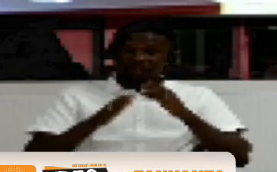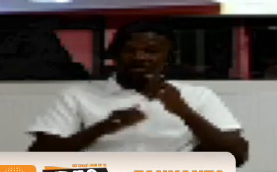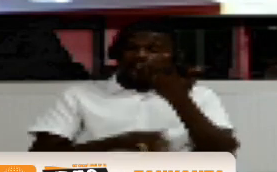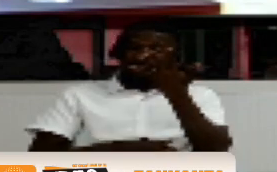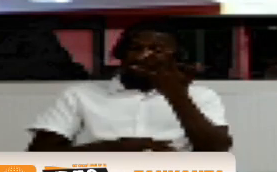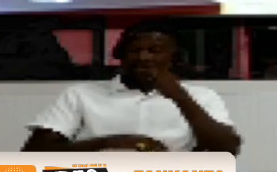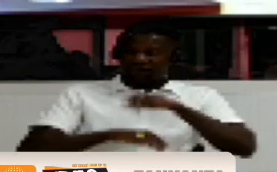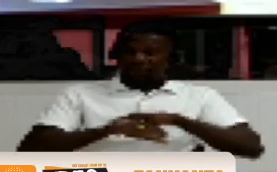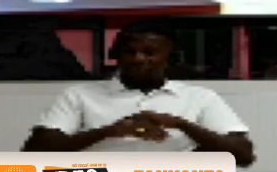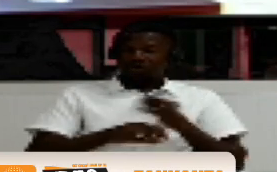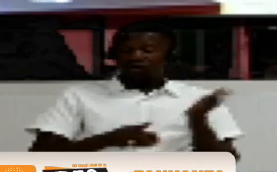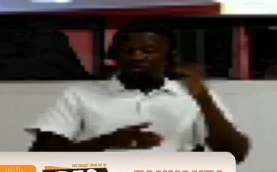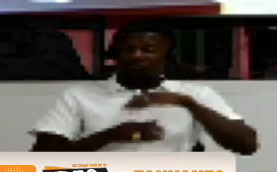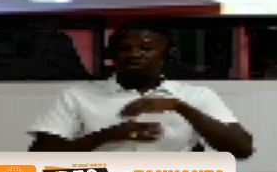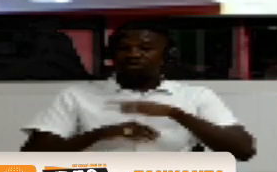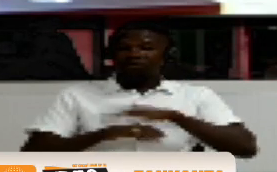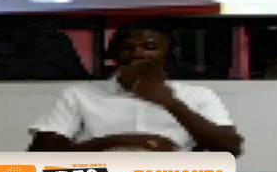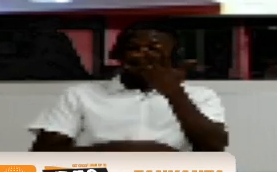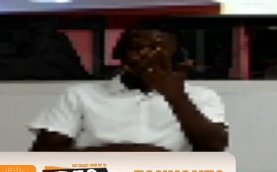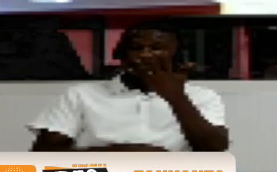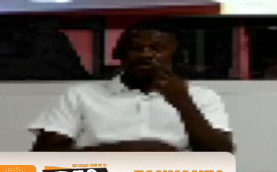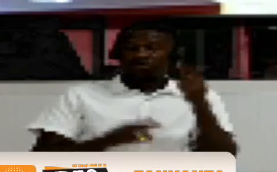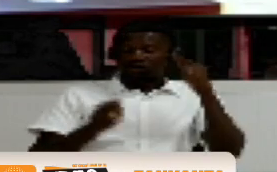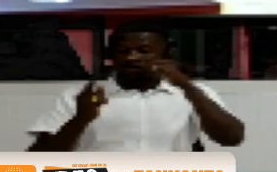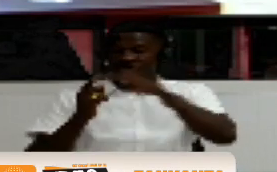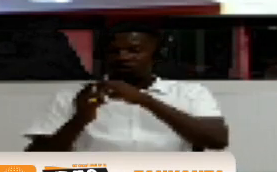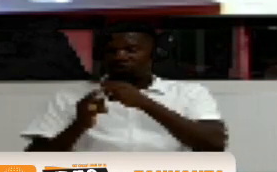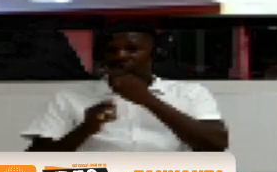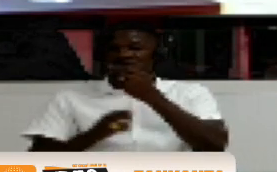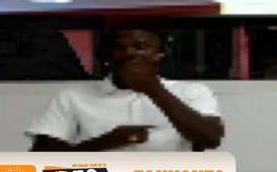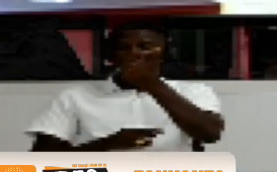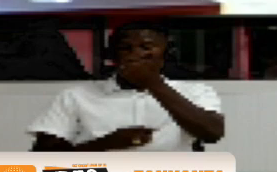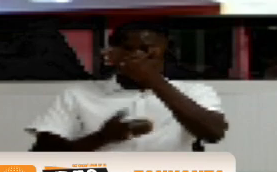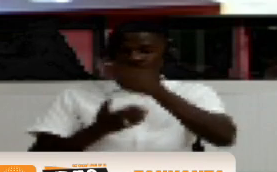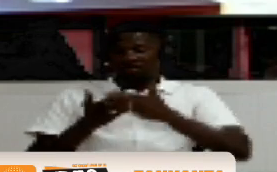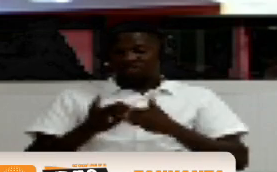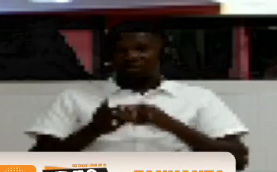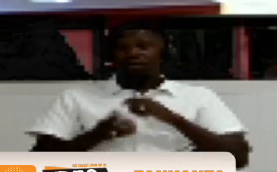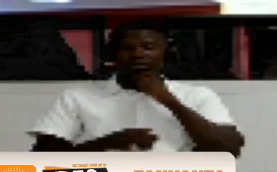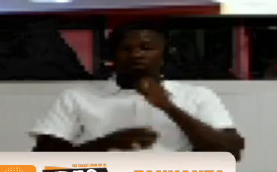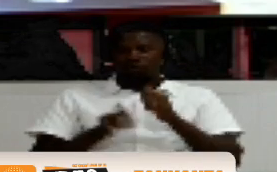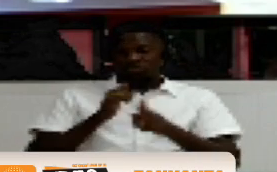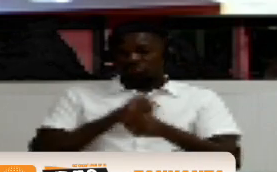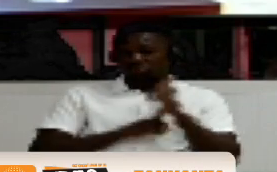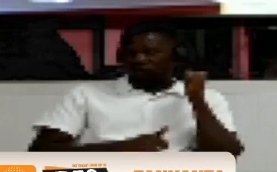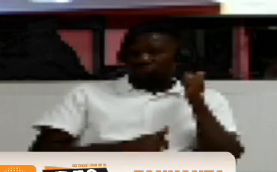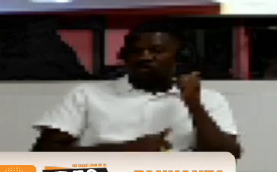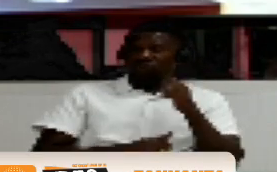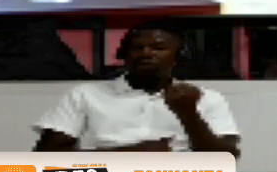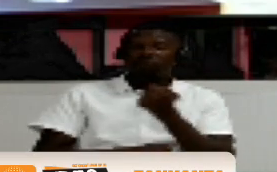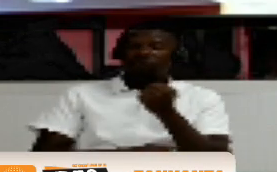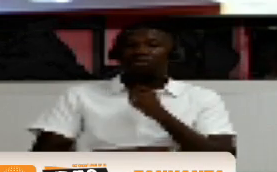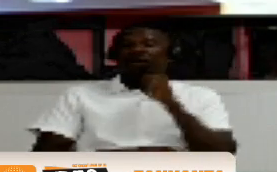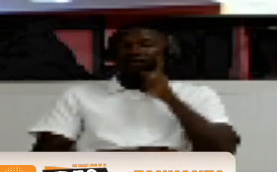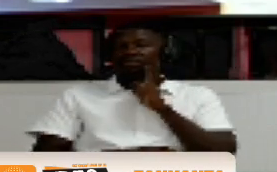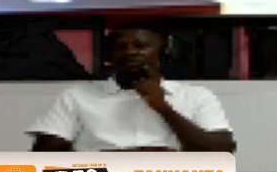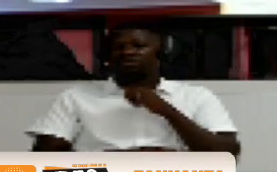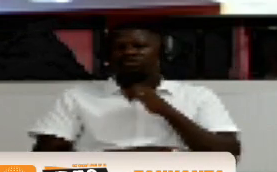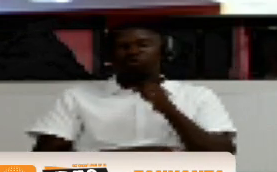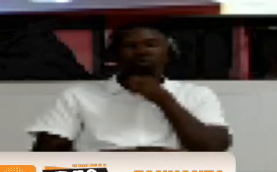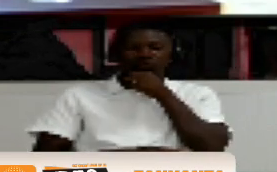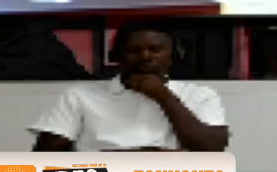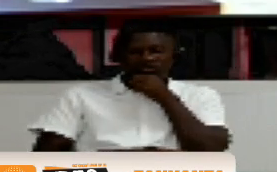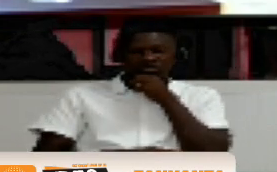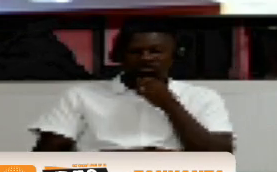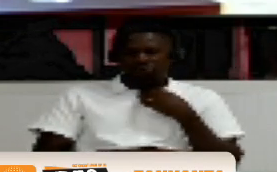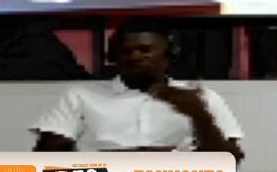come from 5 to 6:30 and the man will go because his father was a little bit old, so he